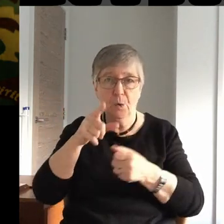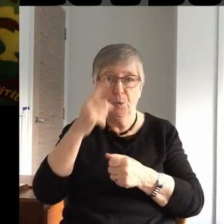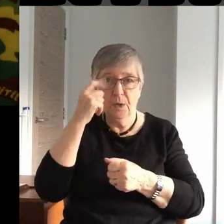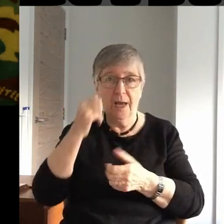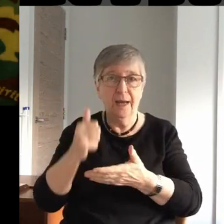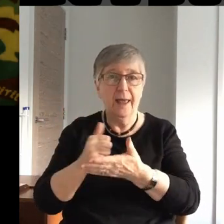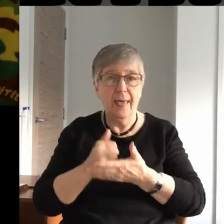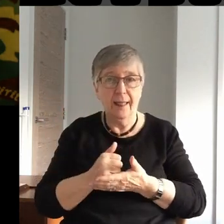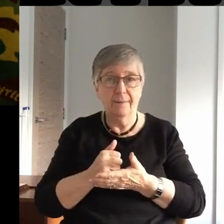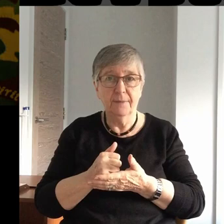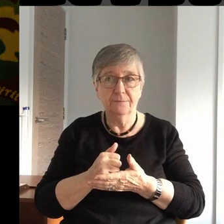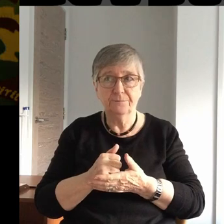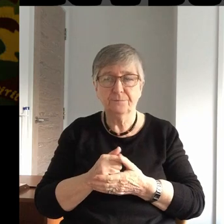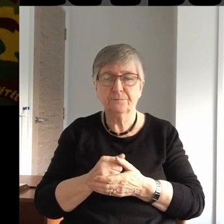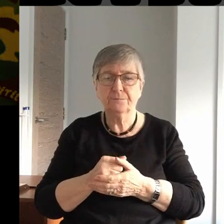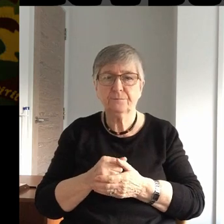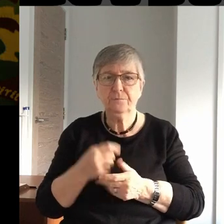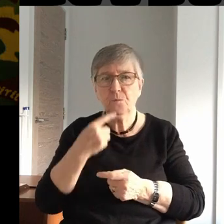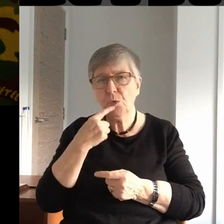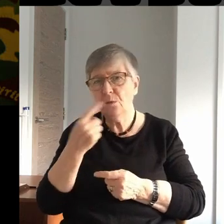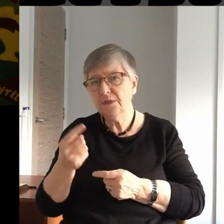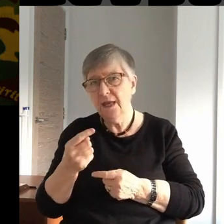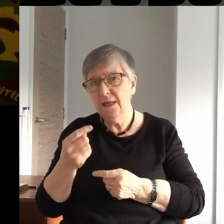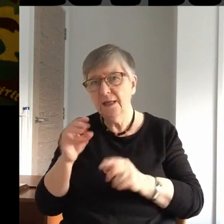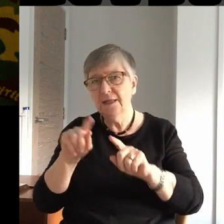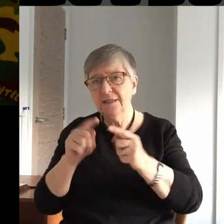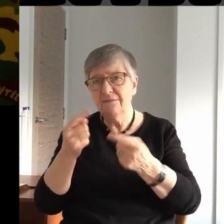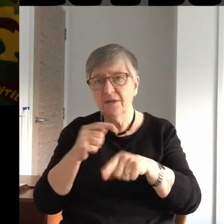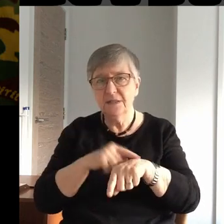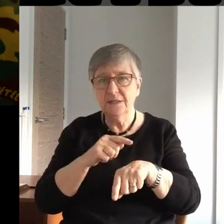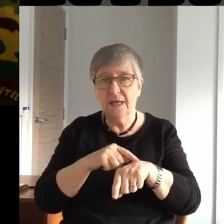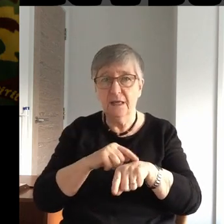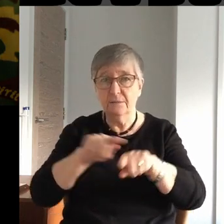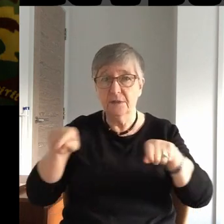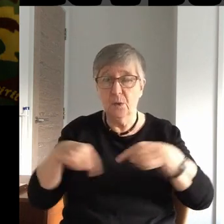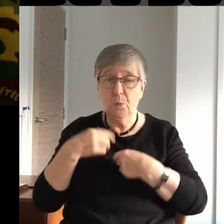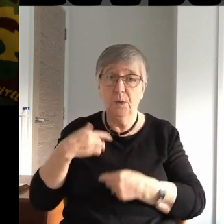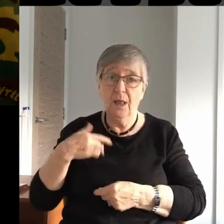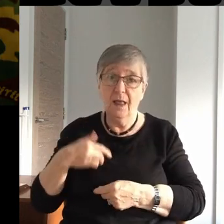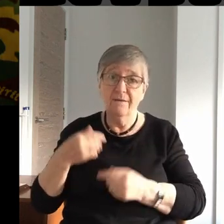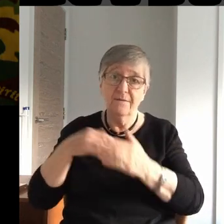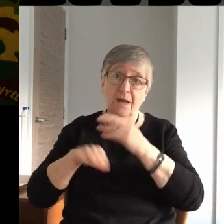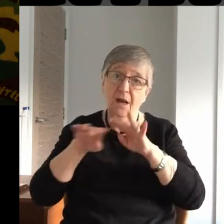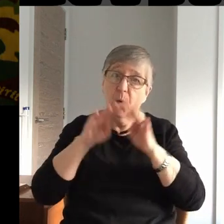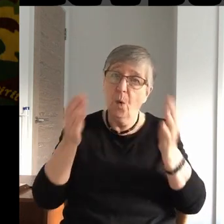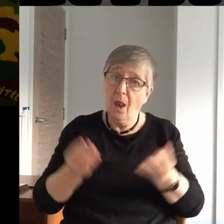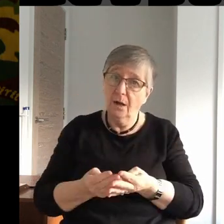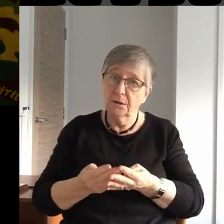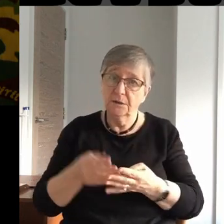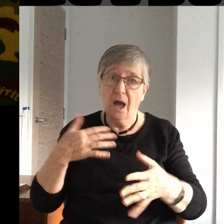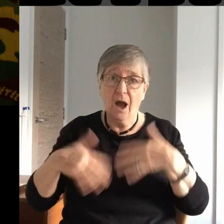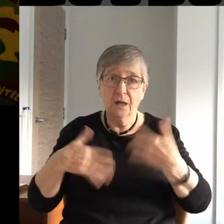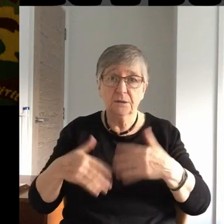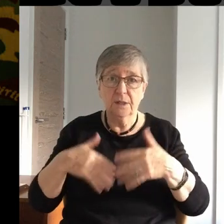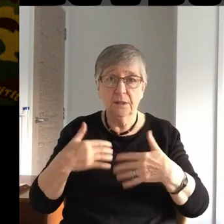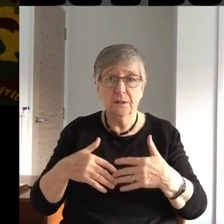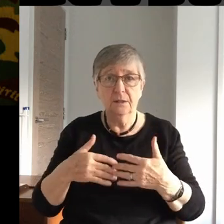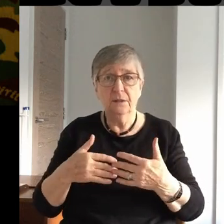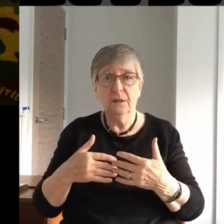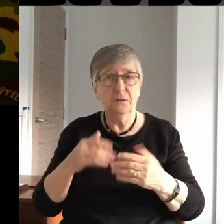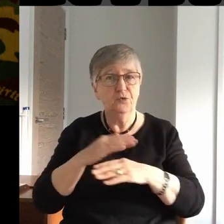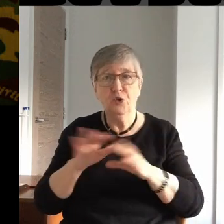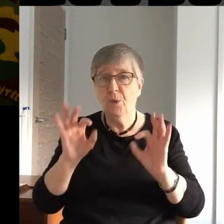We have mentioned at various points in our services that we do live in a world that is hurting and sore and not